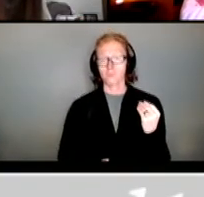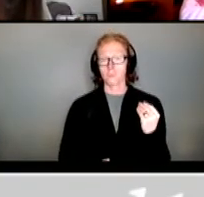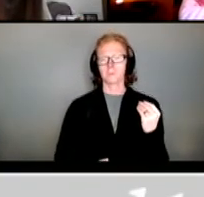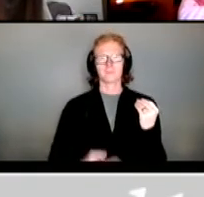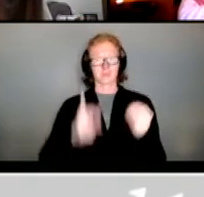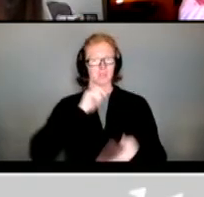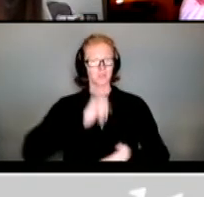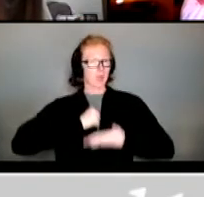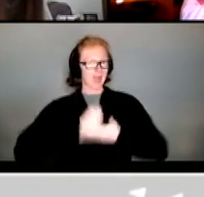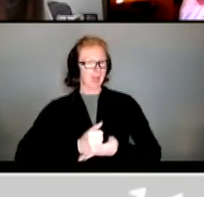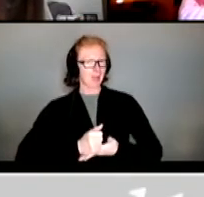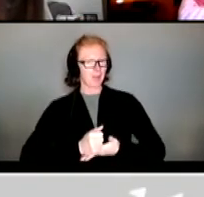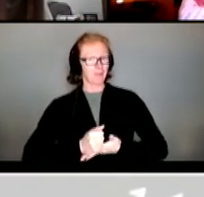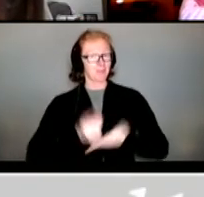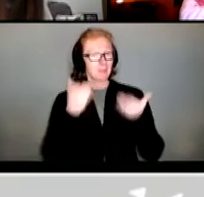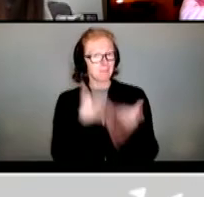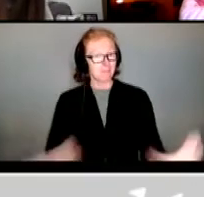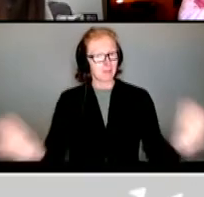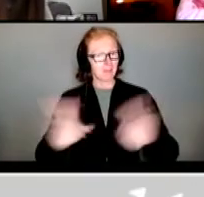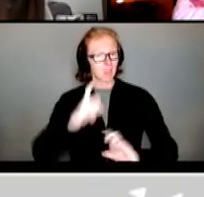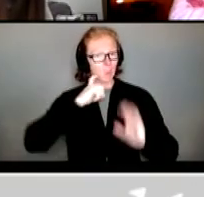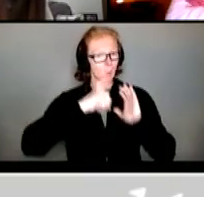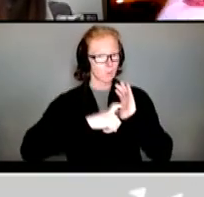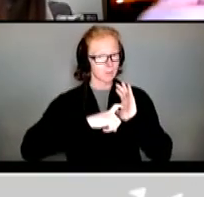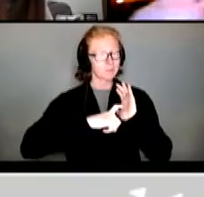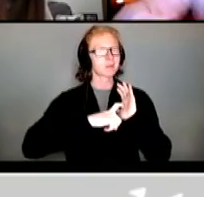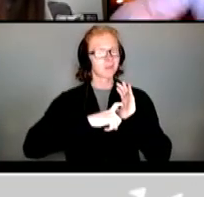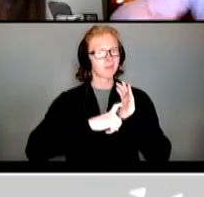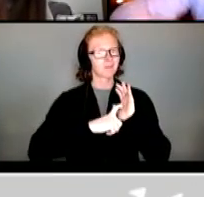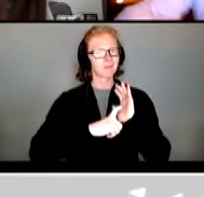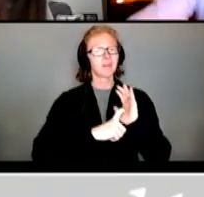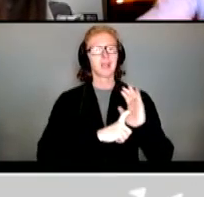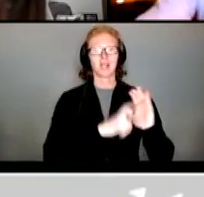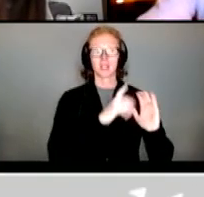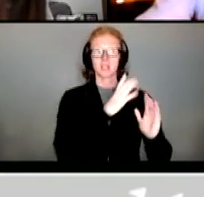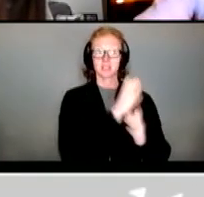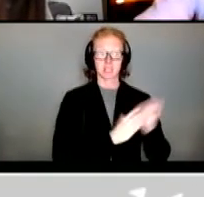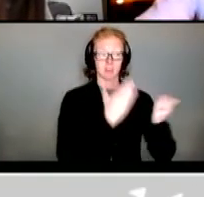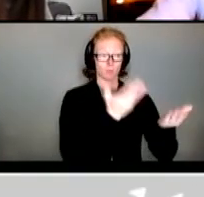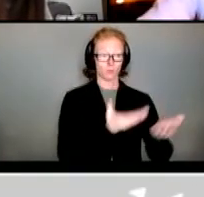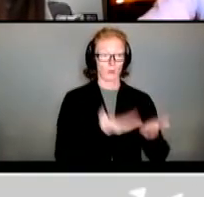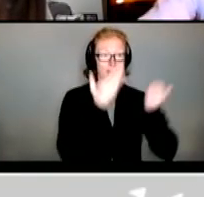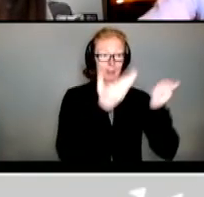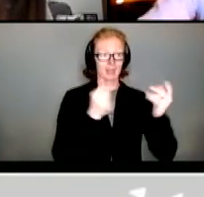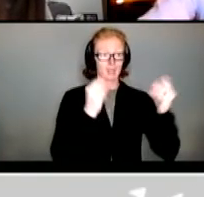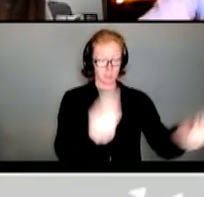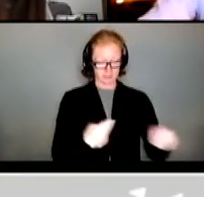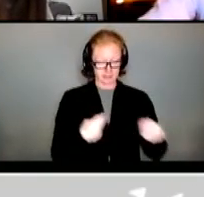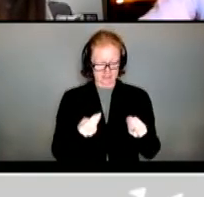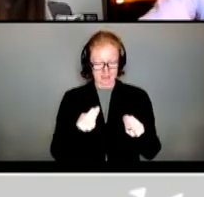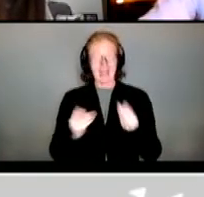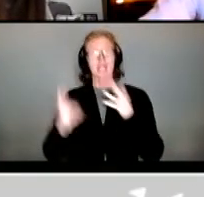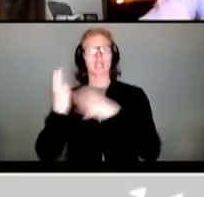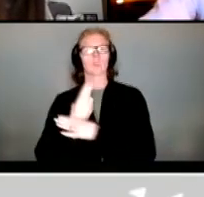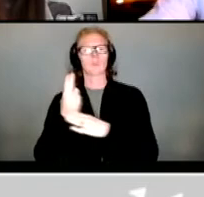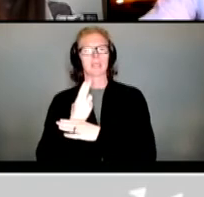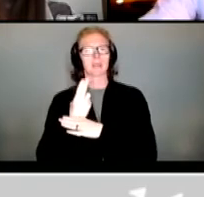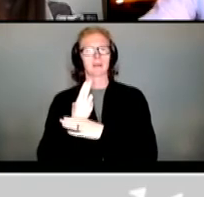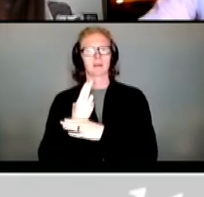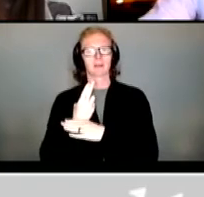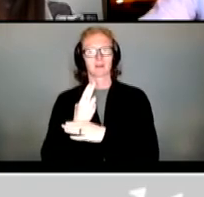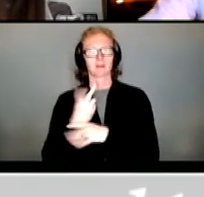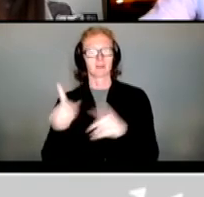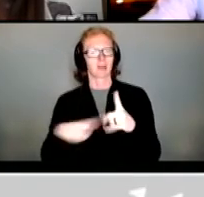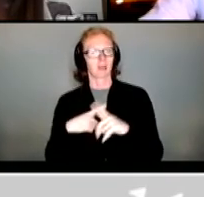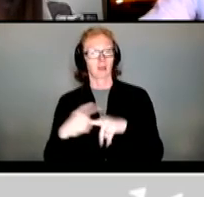helping the public see that they are in fact taking some of your recommendations and acting on them, and that in the fall bump there was more money